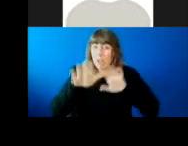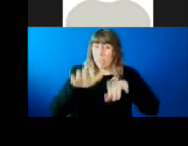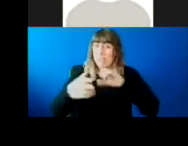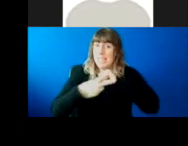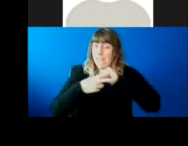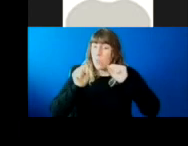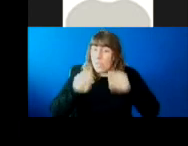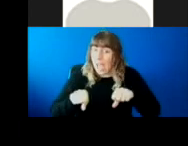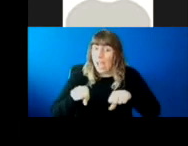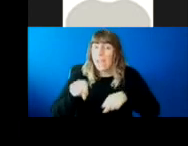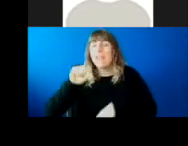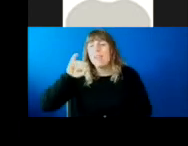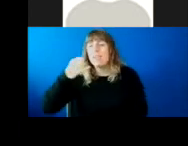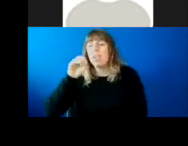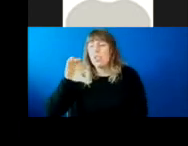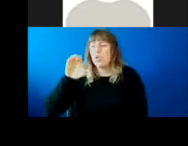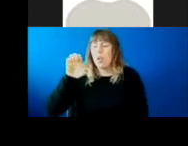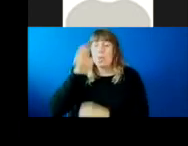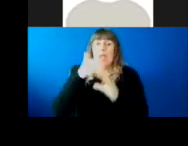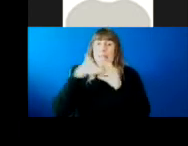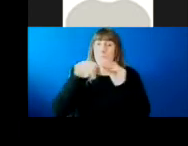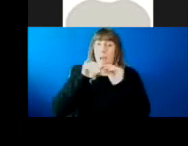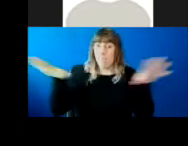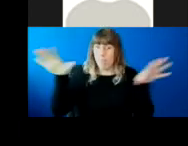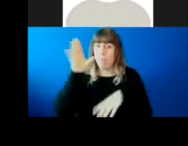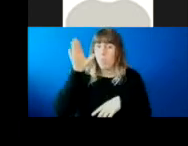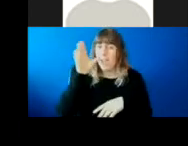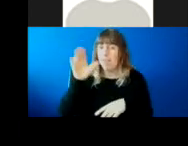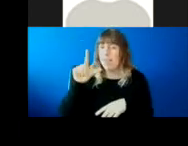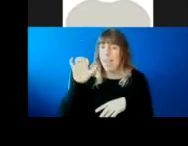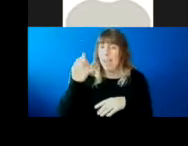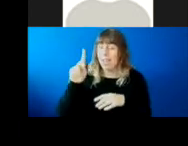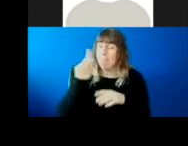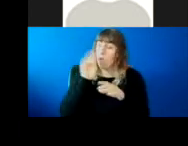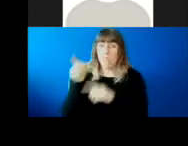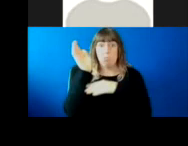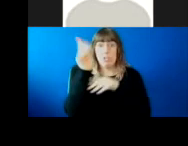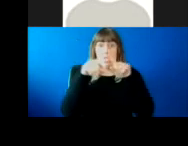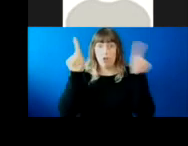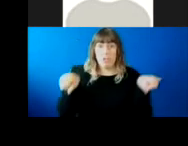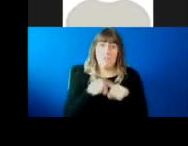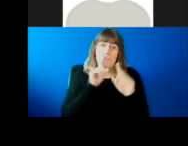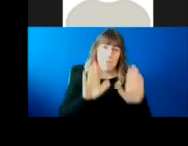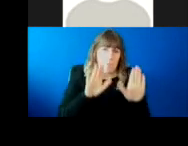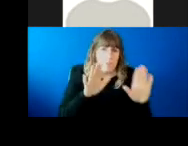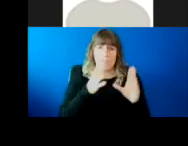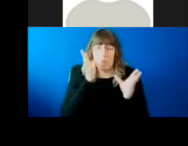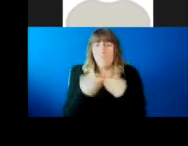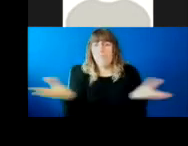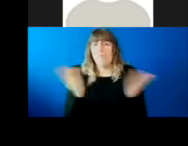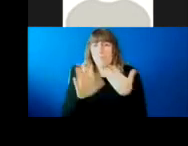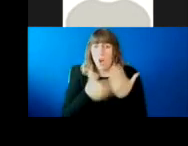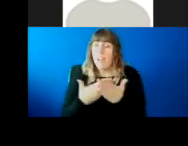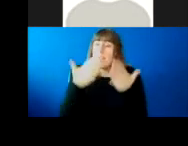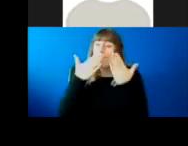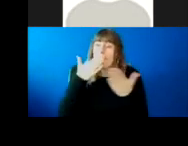now, Joyce is going to send a follow-up with the link to Shannon's presentation, which she's so generously offering us. Big thanks to